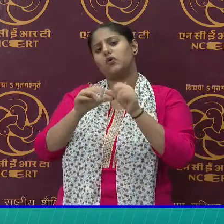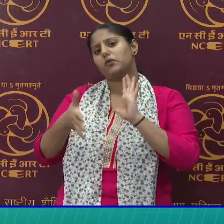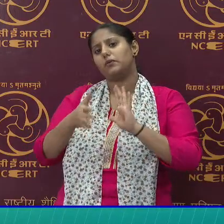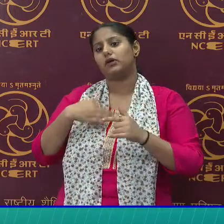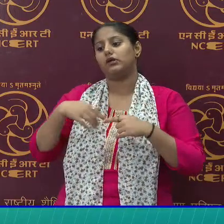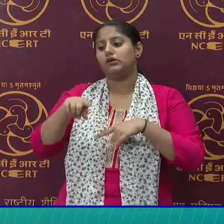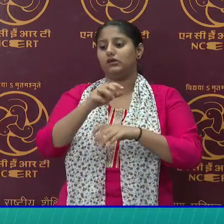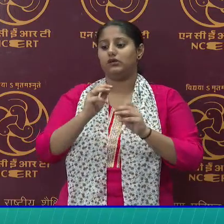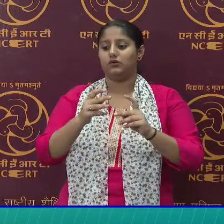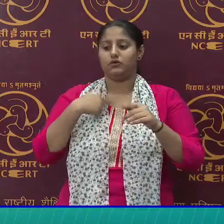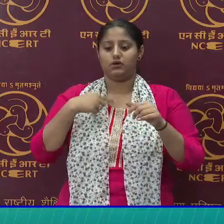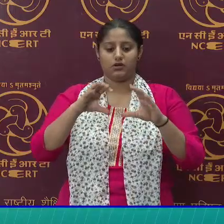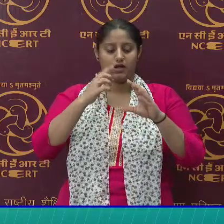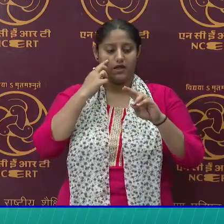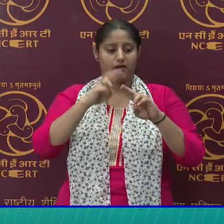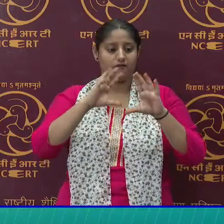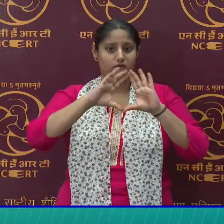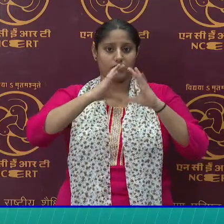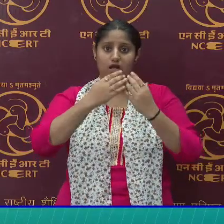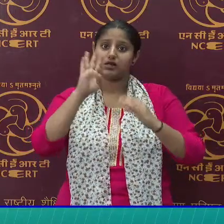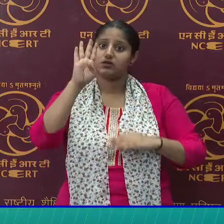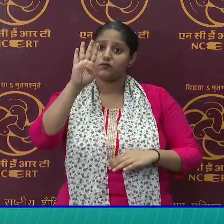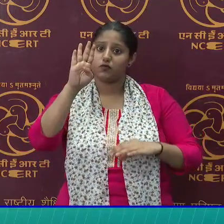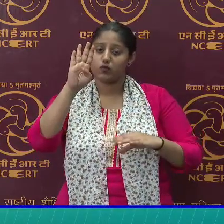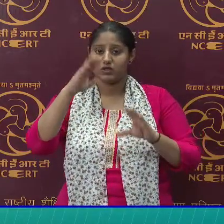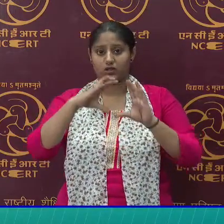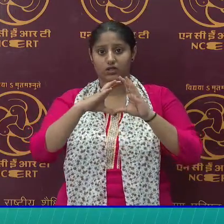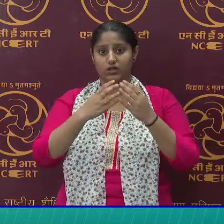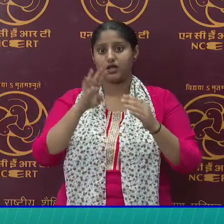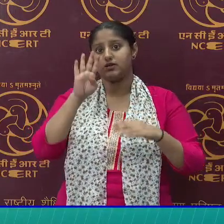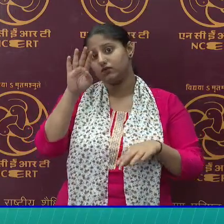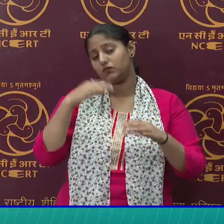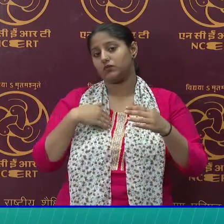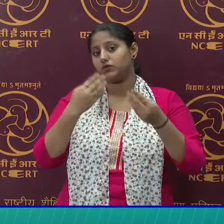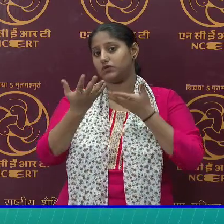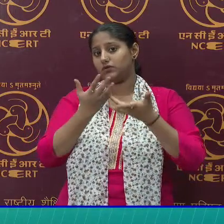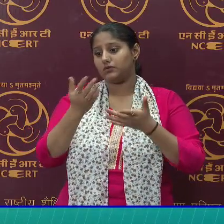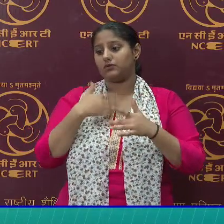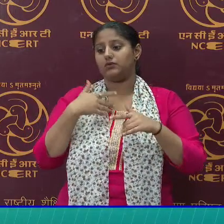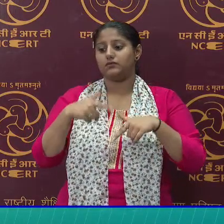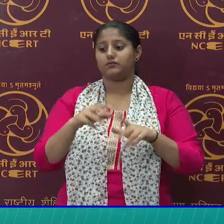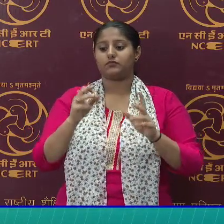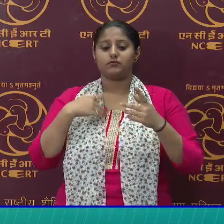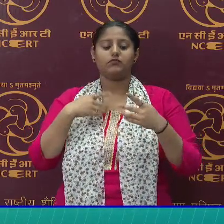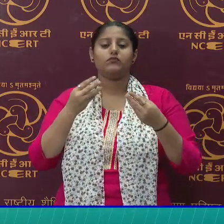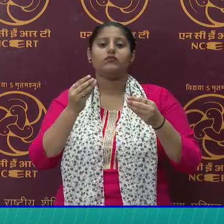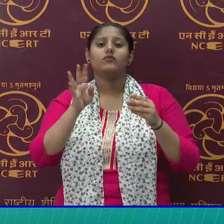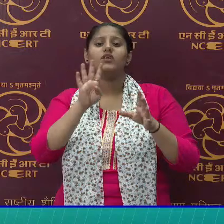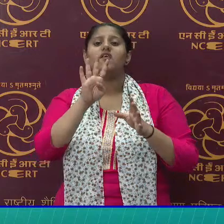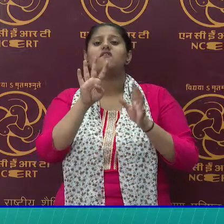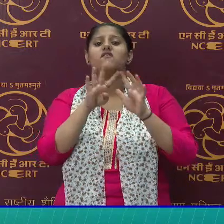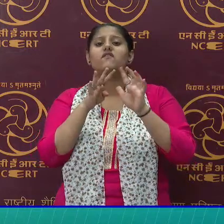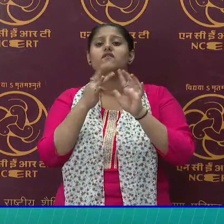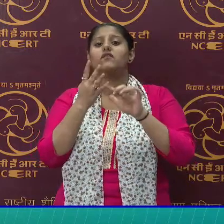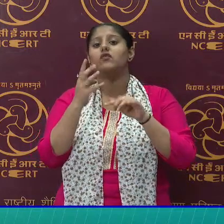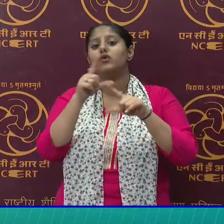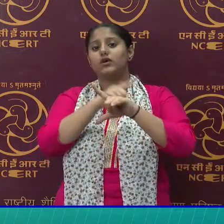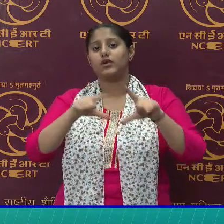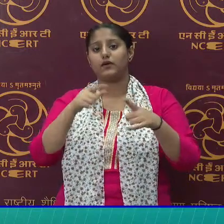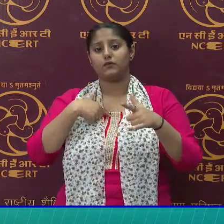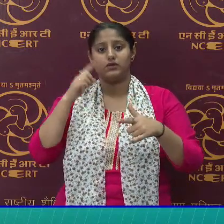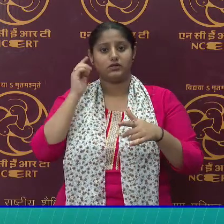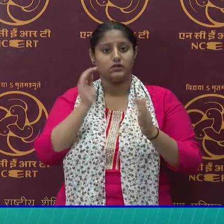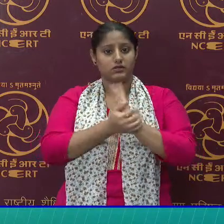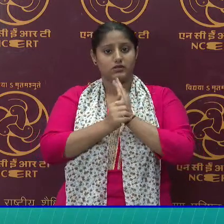towards, slightly in grade 4, we are moving towards fluency and proficiency in the 4 language skills: listening,